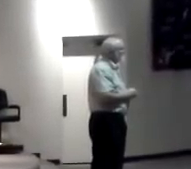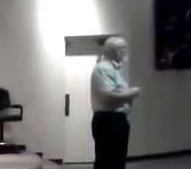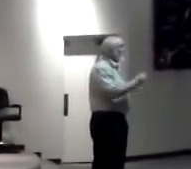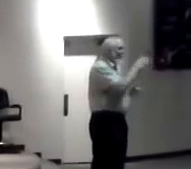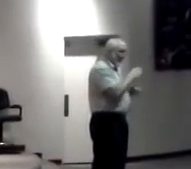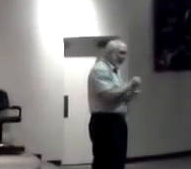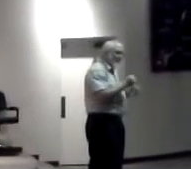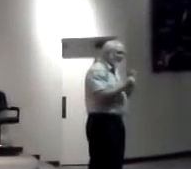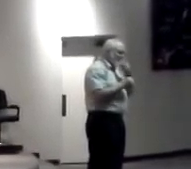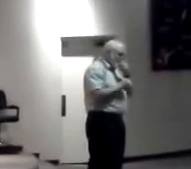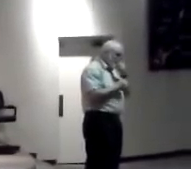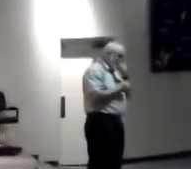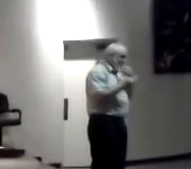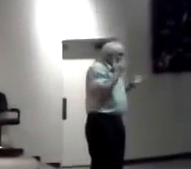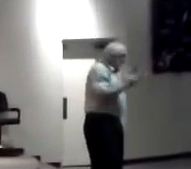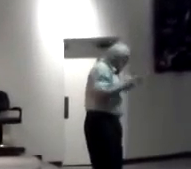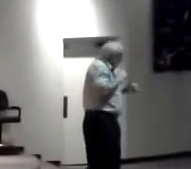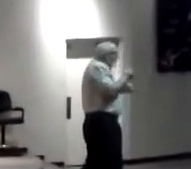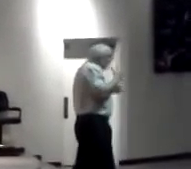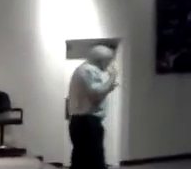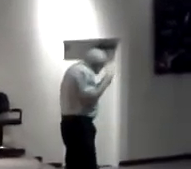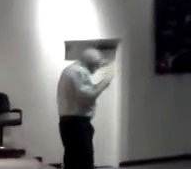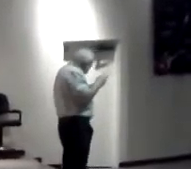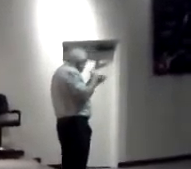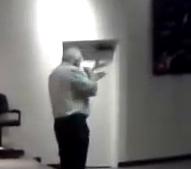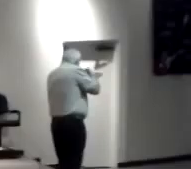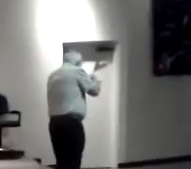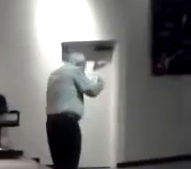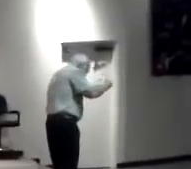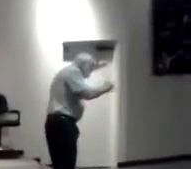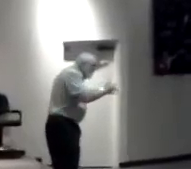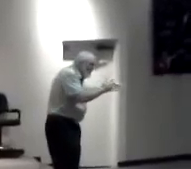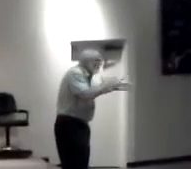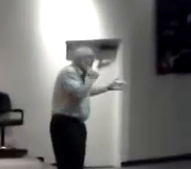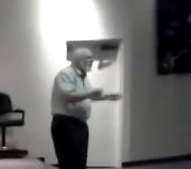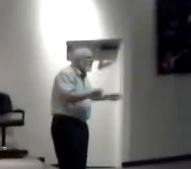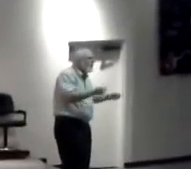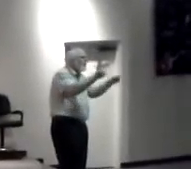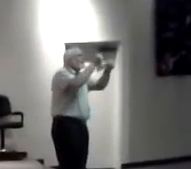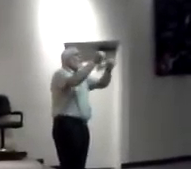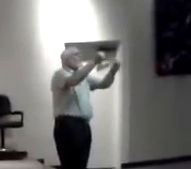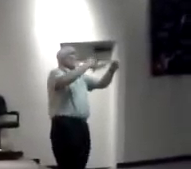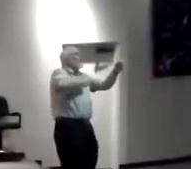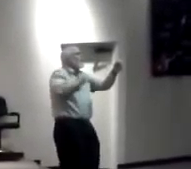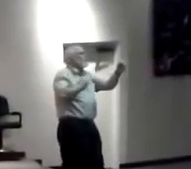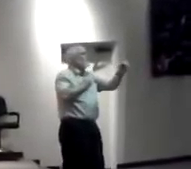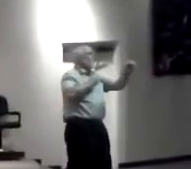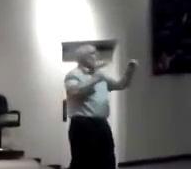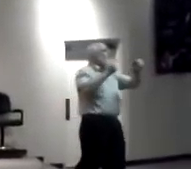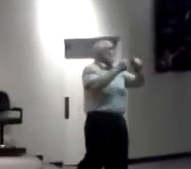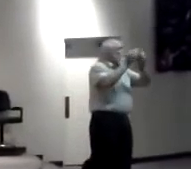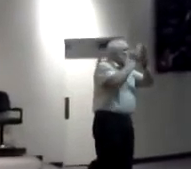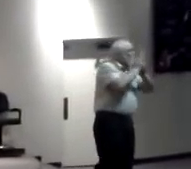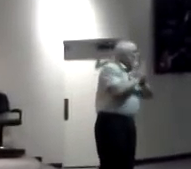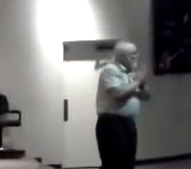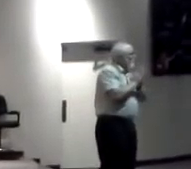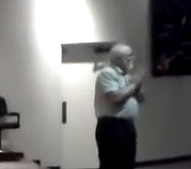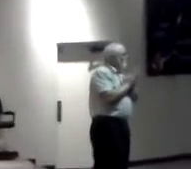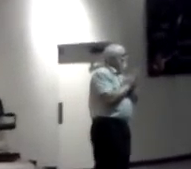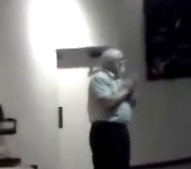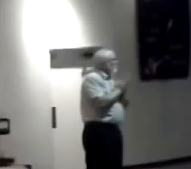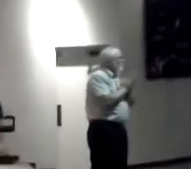perhaps we don't see the good going on around us because we haven't given ourselves over to prayer. So in